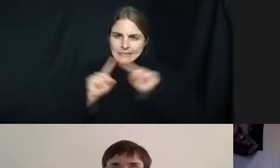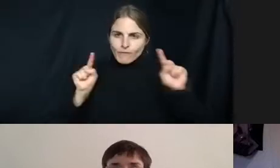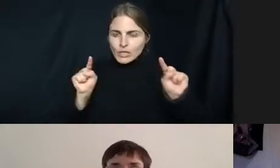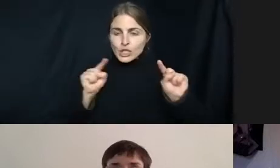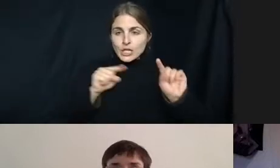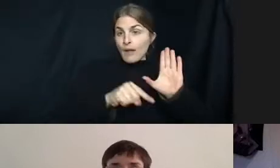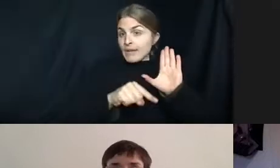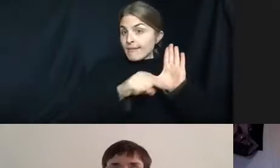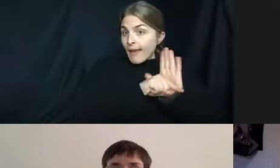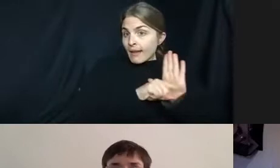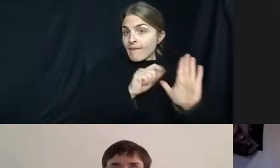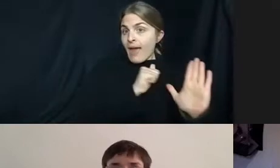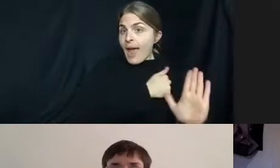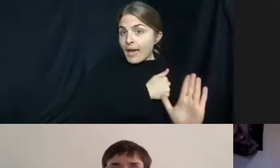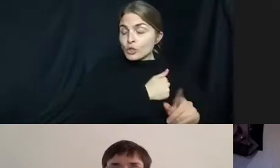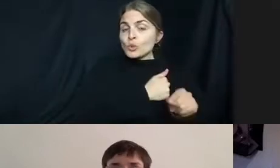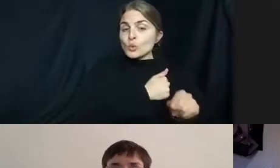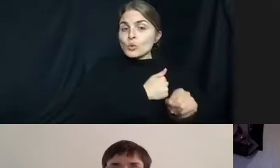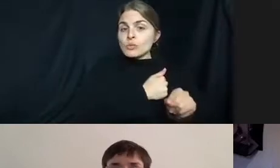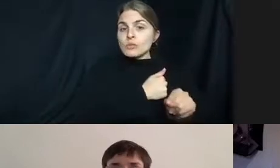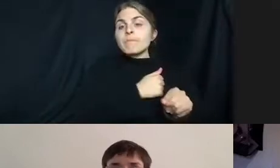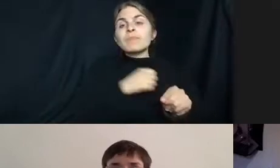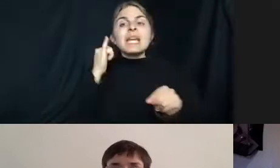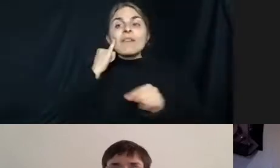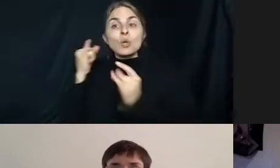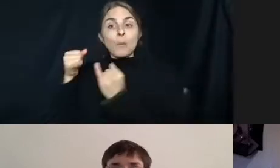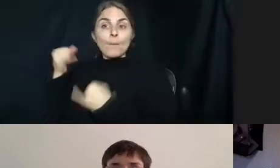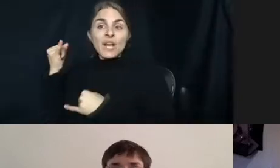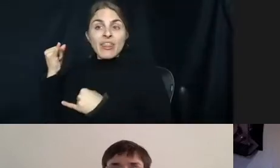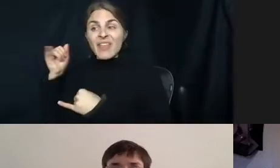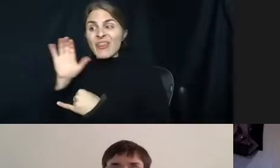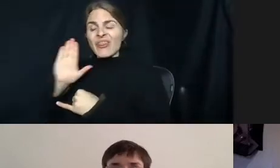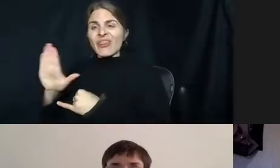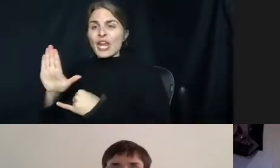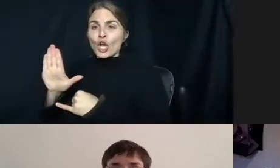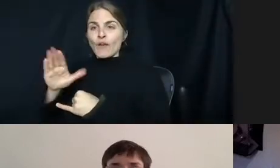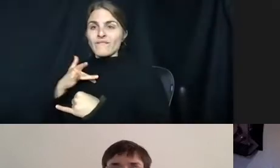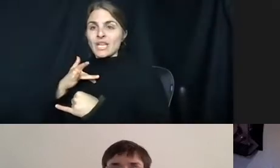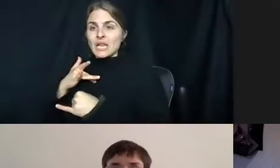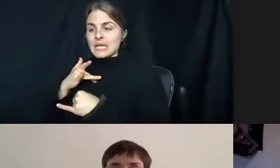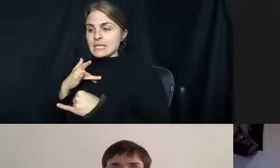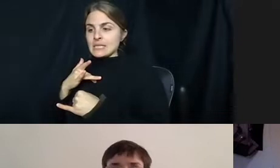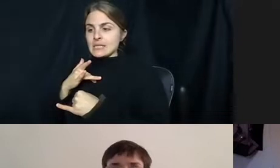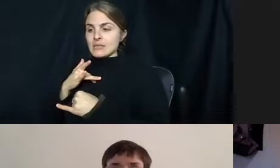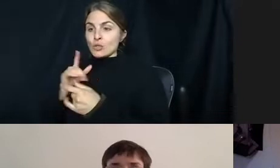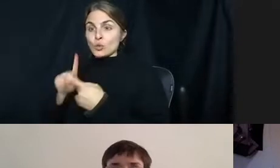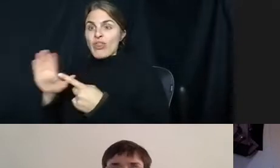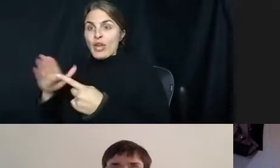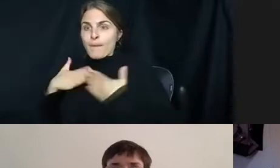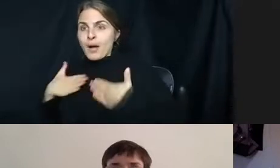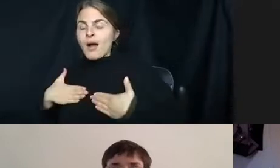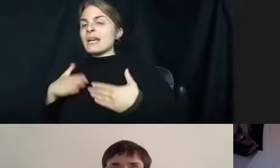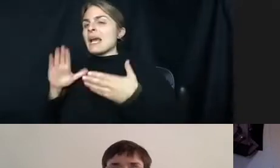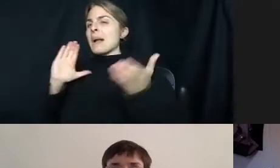negative attitudes that thin people might feel towards their bodies versus the social, cultural, and